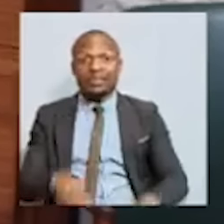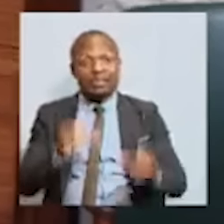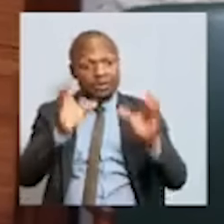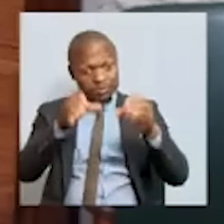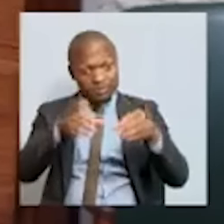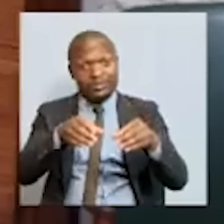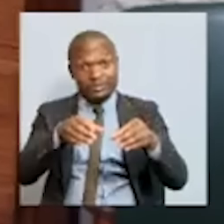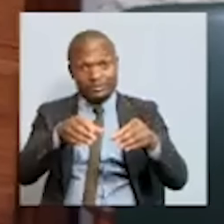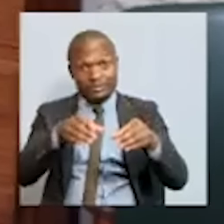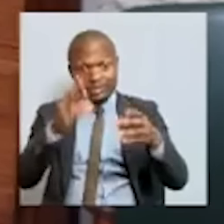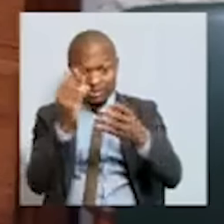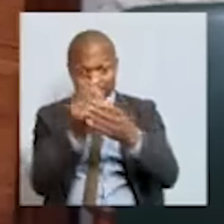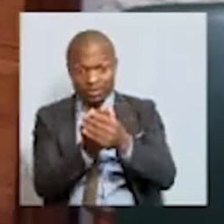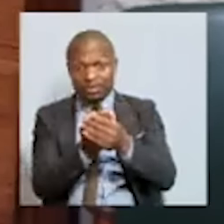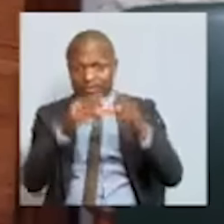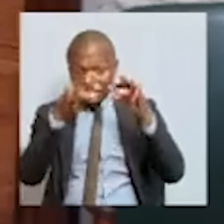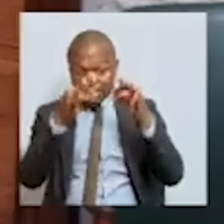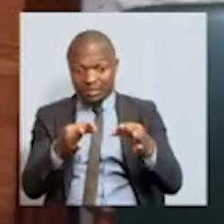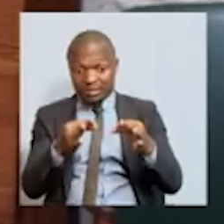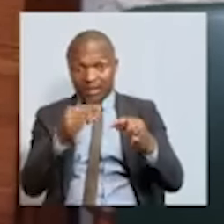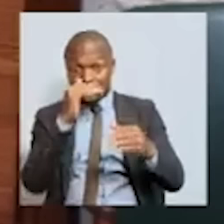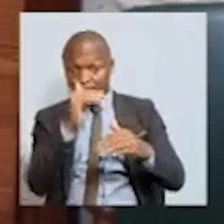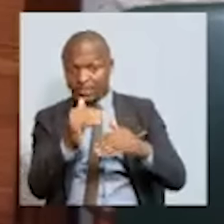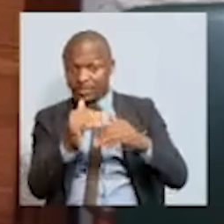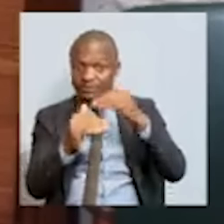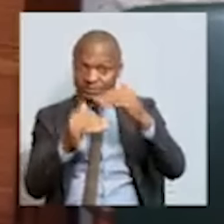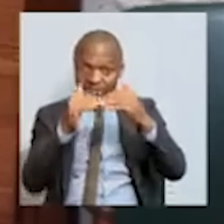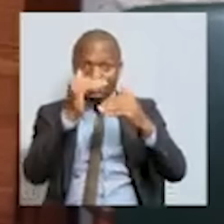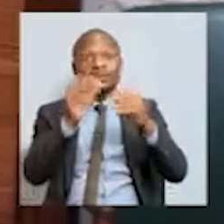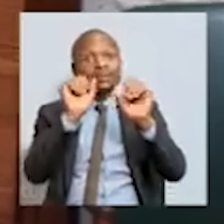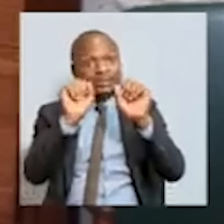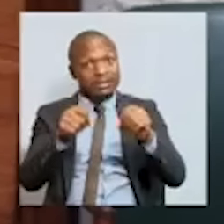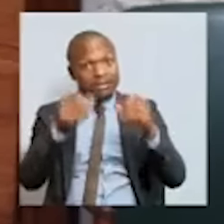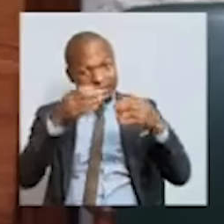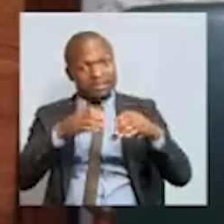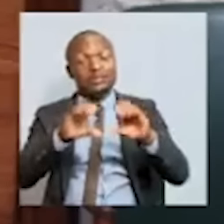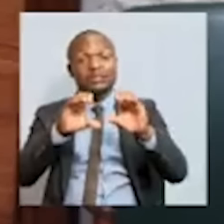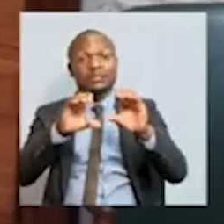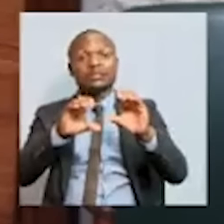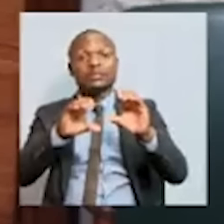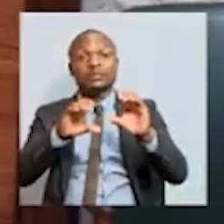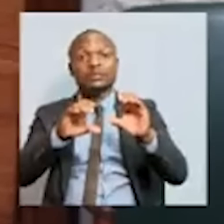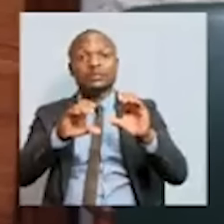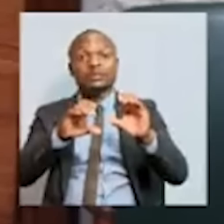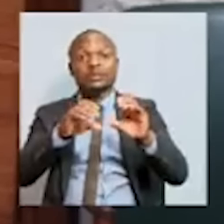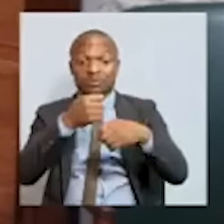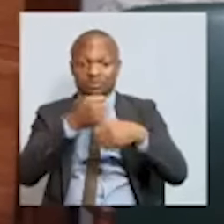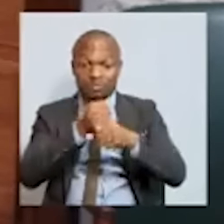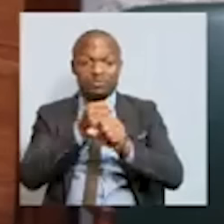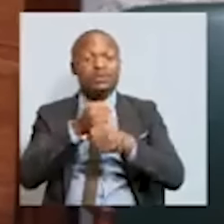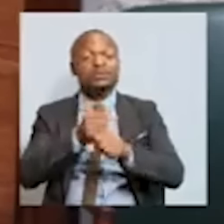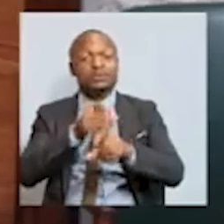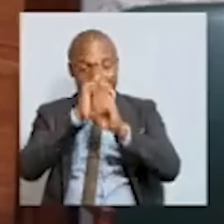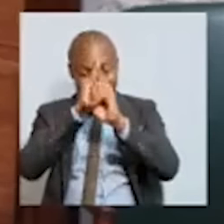committee considered whether procedurally it could proceed to determine the matter